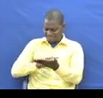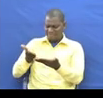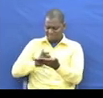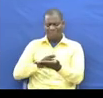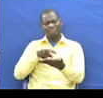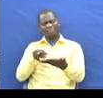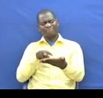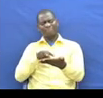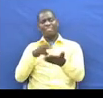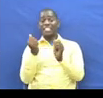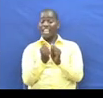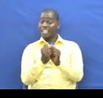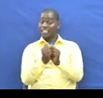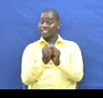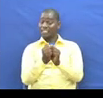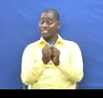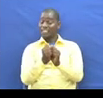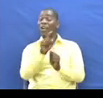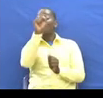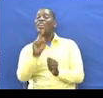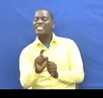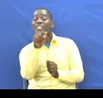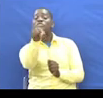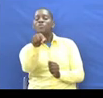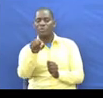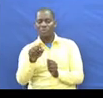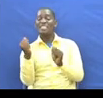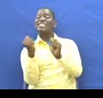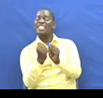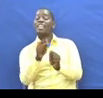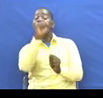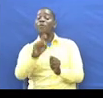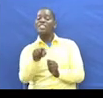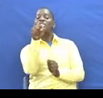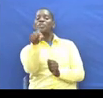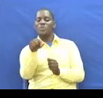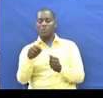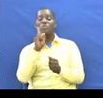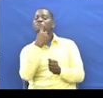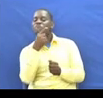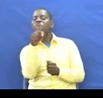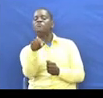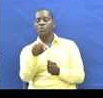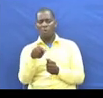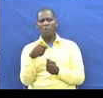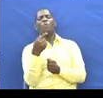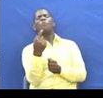hurry. There are about 10 questions. You don't have attempt. Attempt as many as you can.